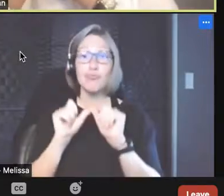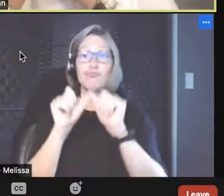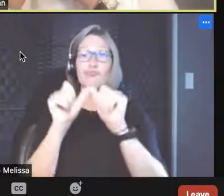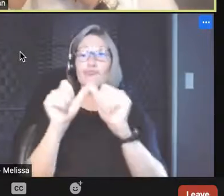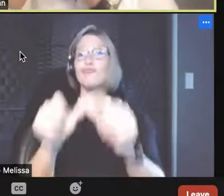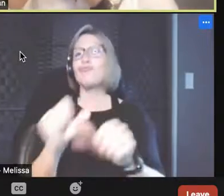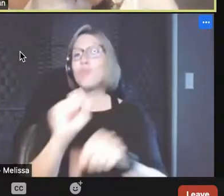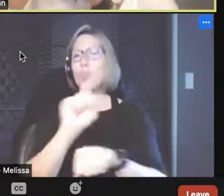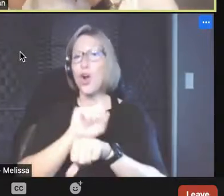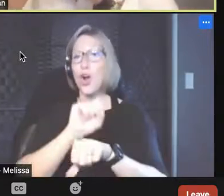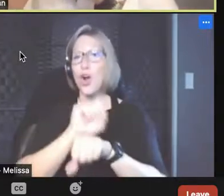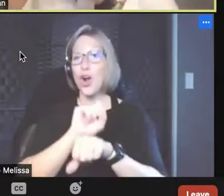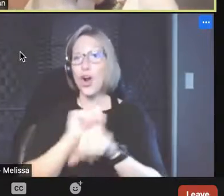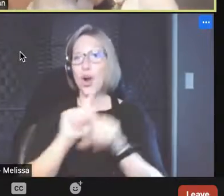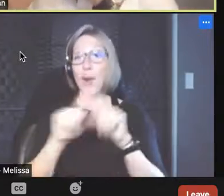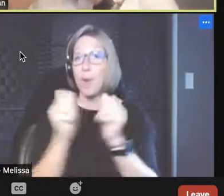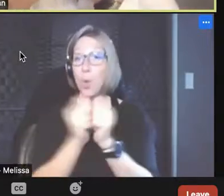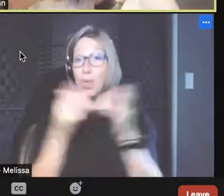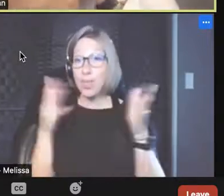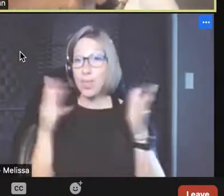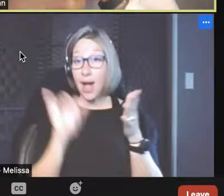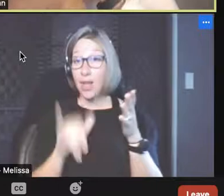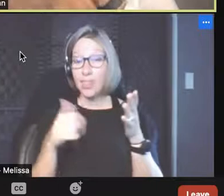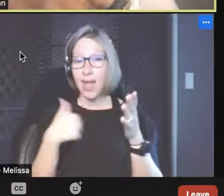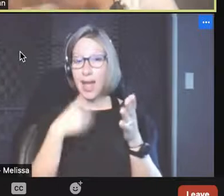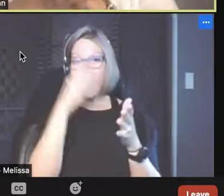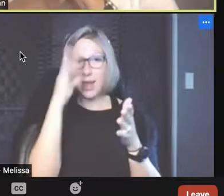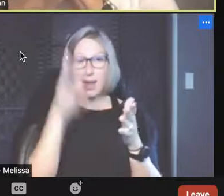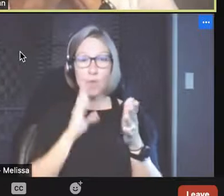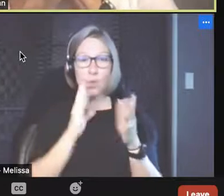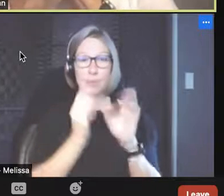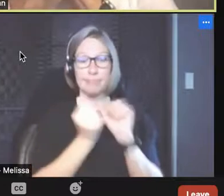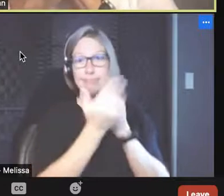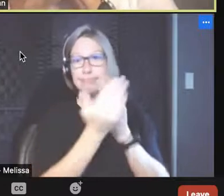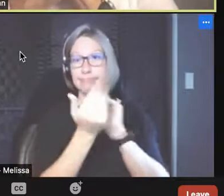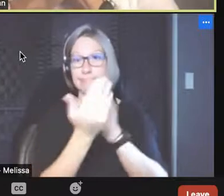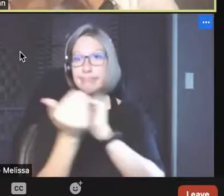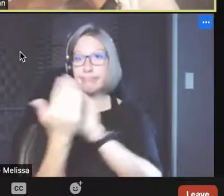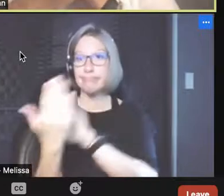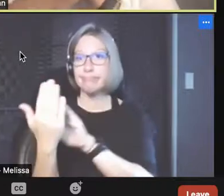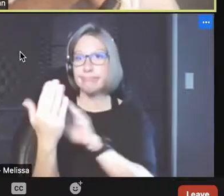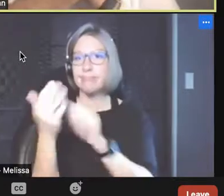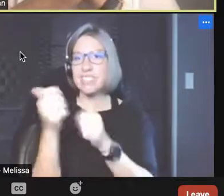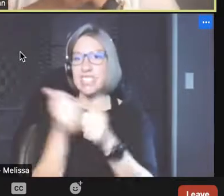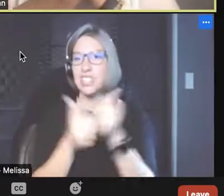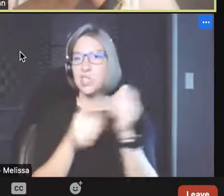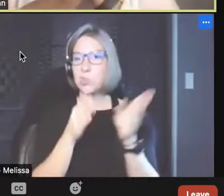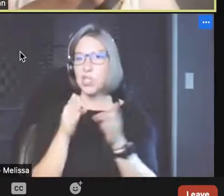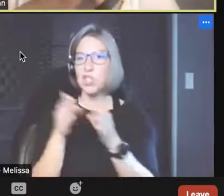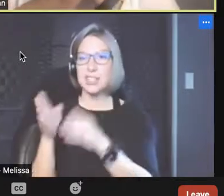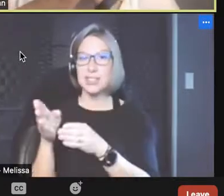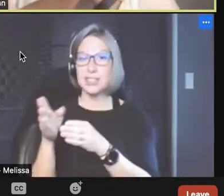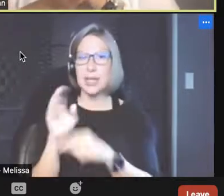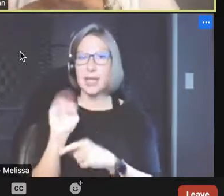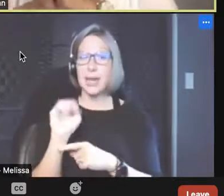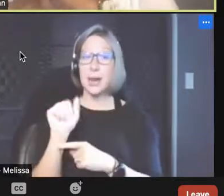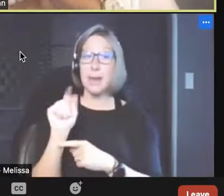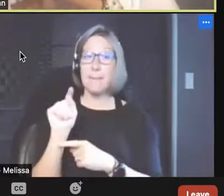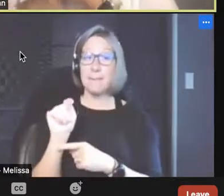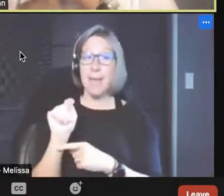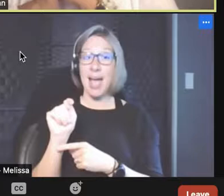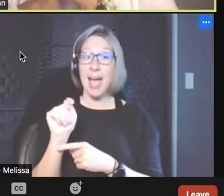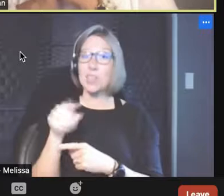that, I probably never would have encountered them face to face, nor they me. Matt Tietjen's one of those people, and he